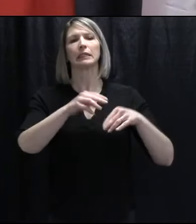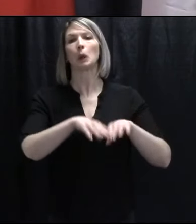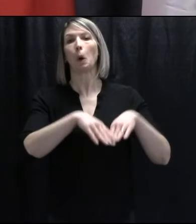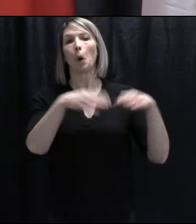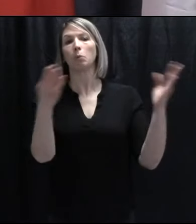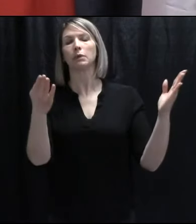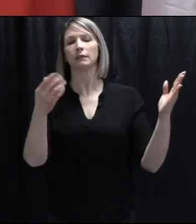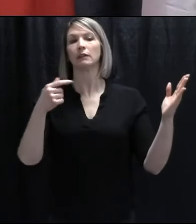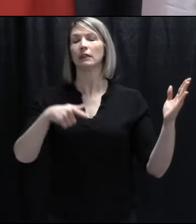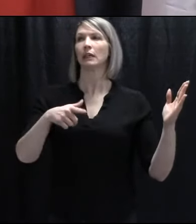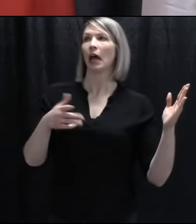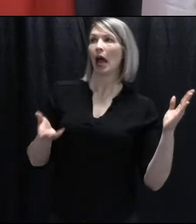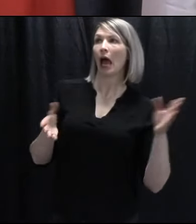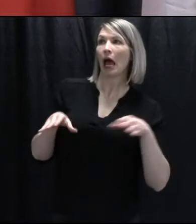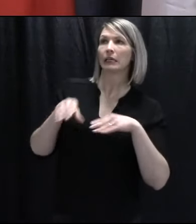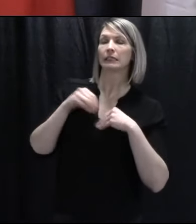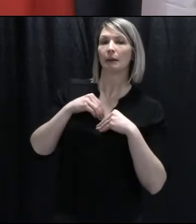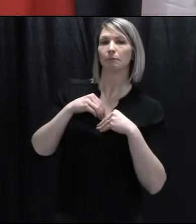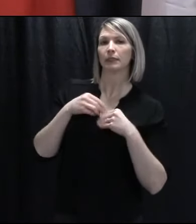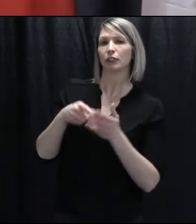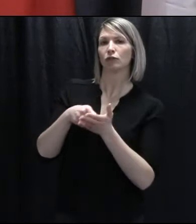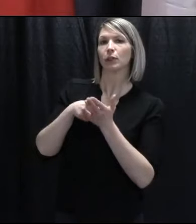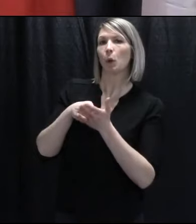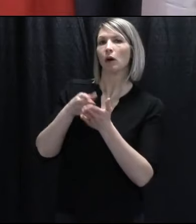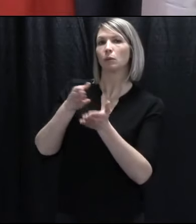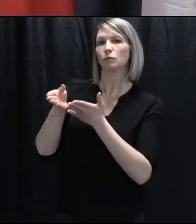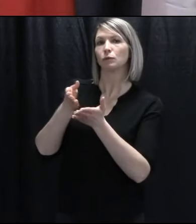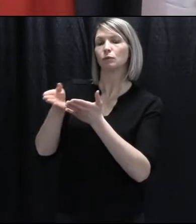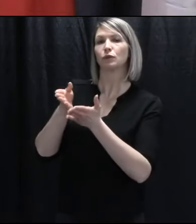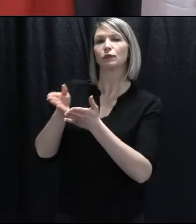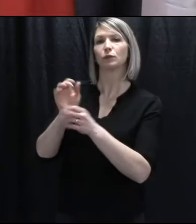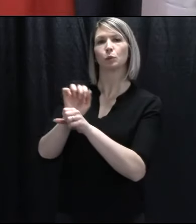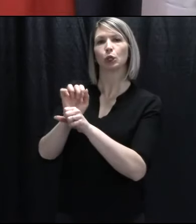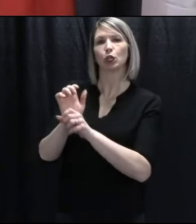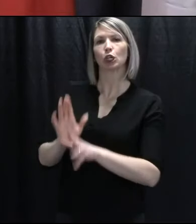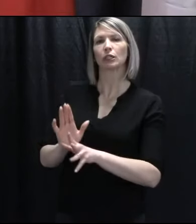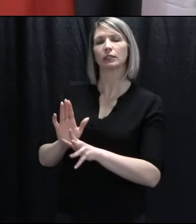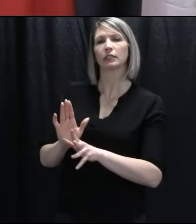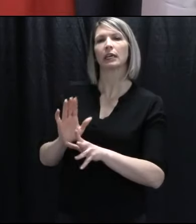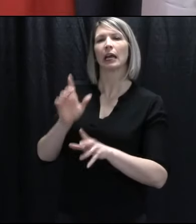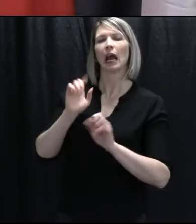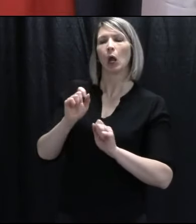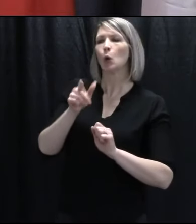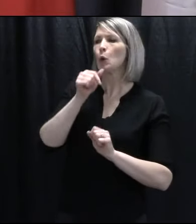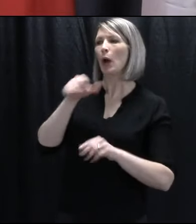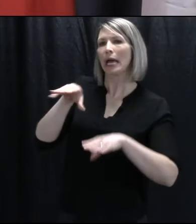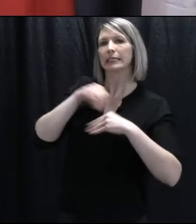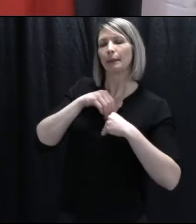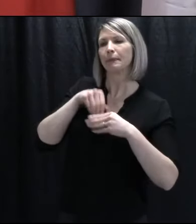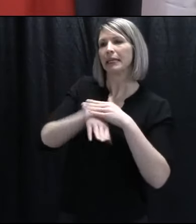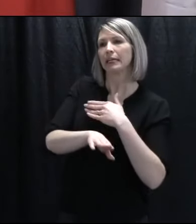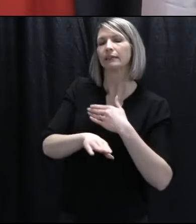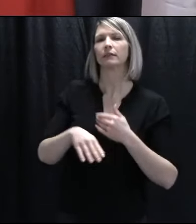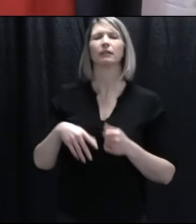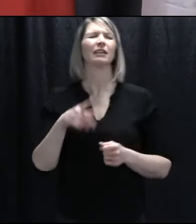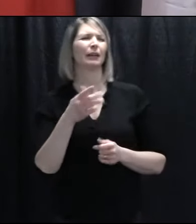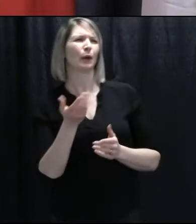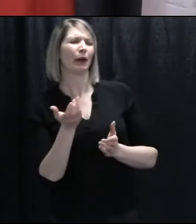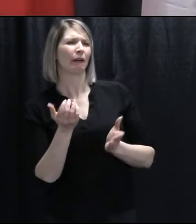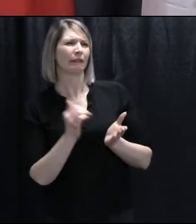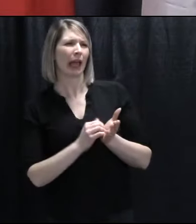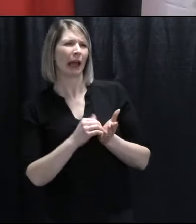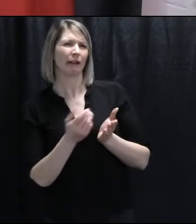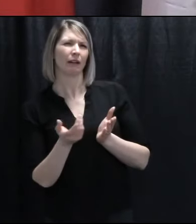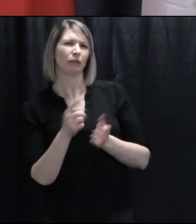workers, children, and their families when it comes to COVID-19? Which group was that? I missed the first part. What